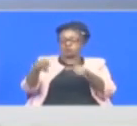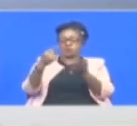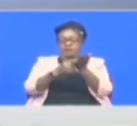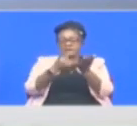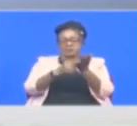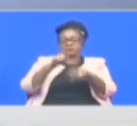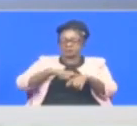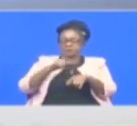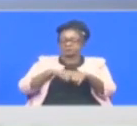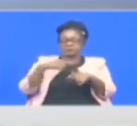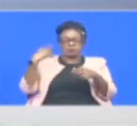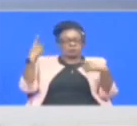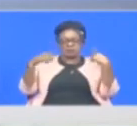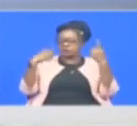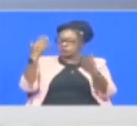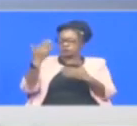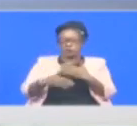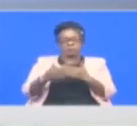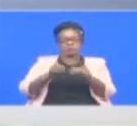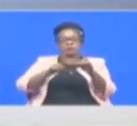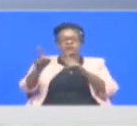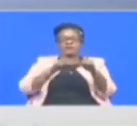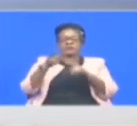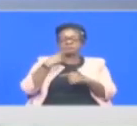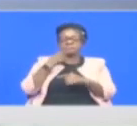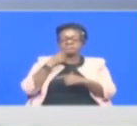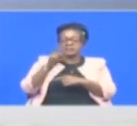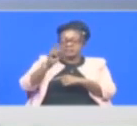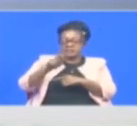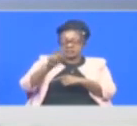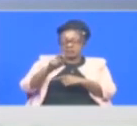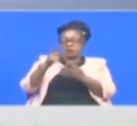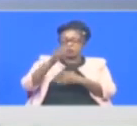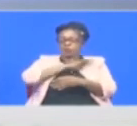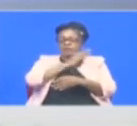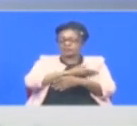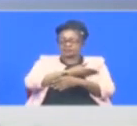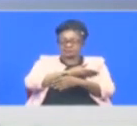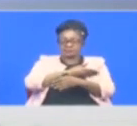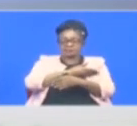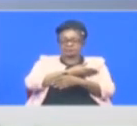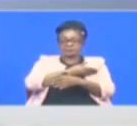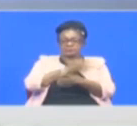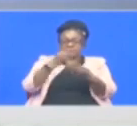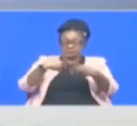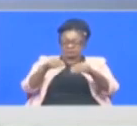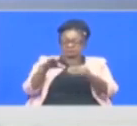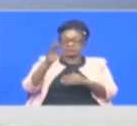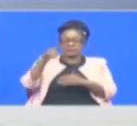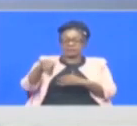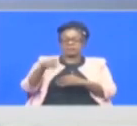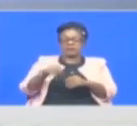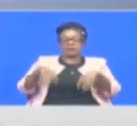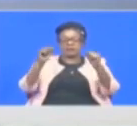carried reports of an alleged grounding of the Deputy President William Ruto at Wilson Airport by the head of public service, Machang, who